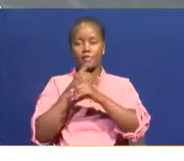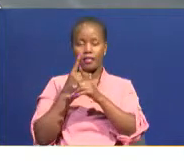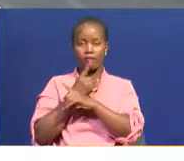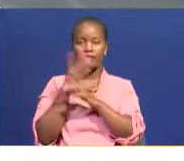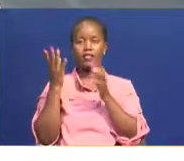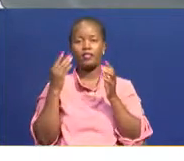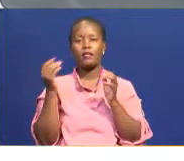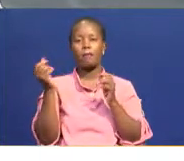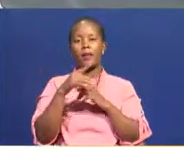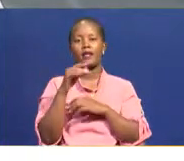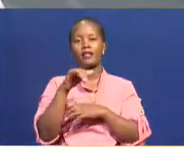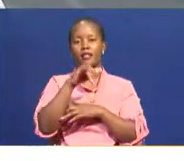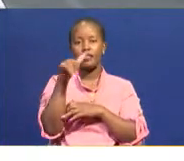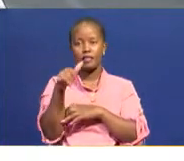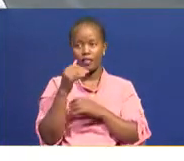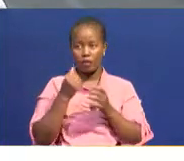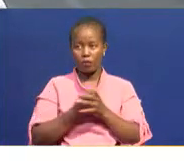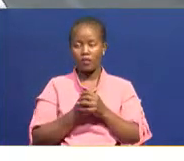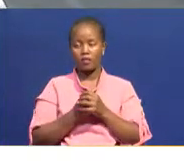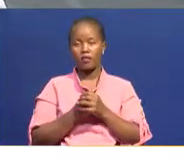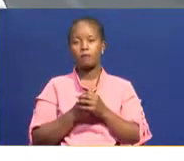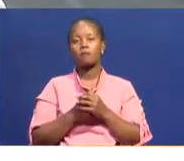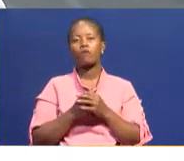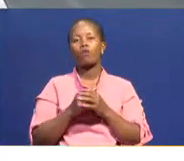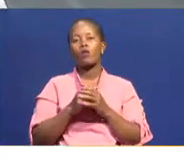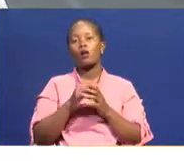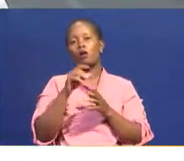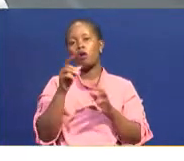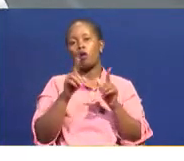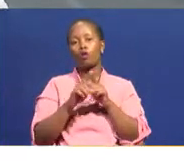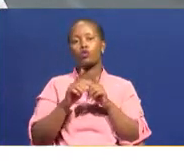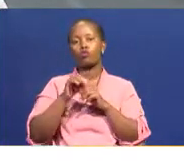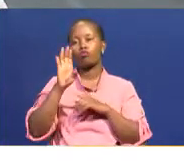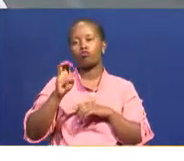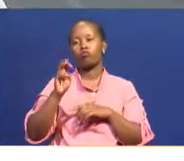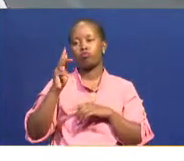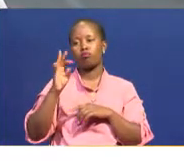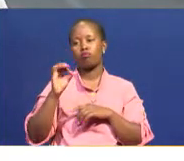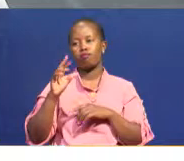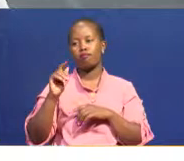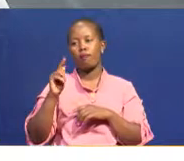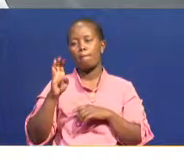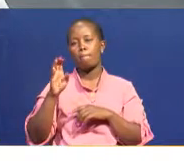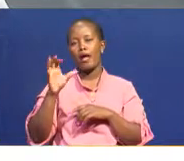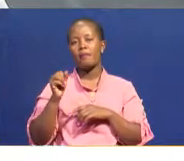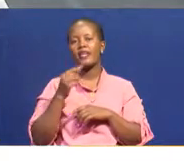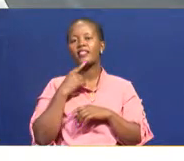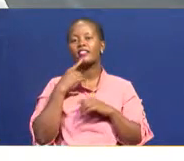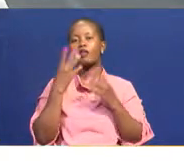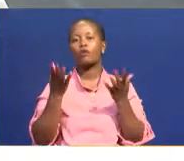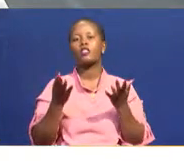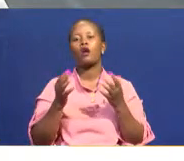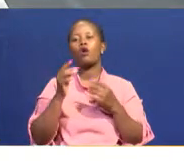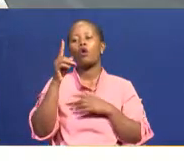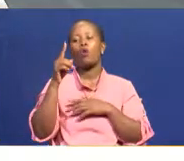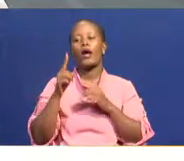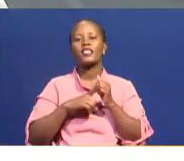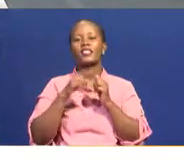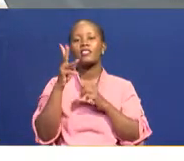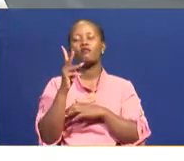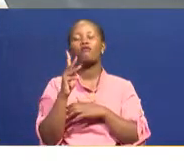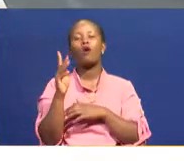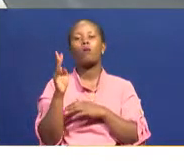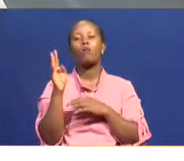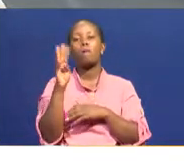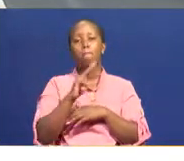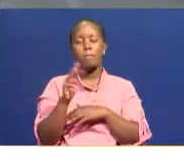in January. United Airlines said that pushed it to a pre-tax loss of $164 million for